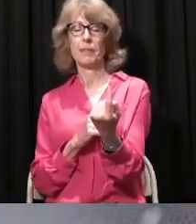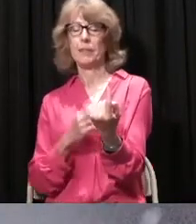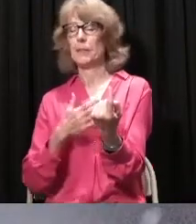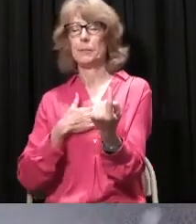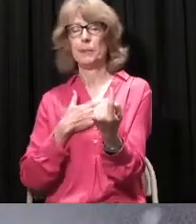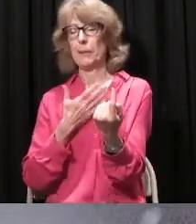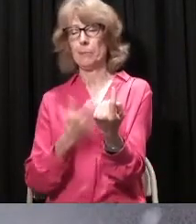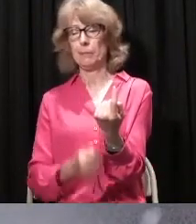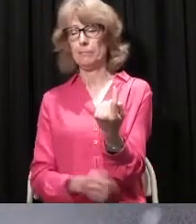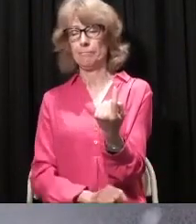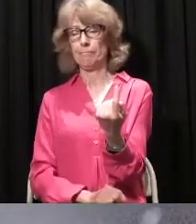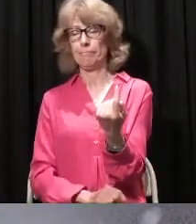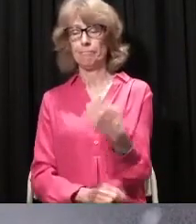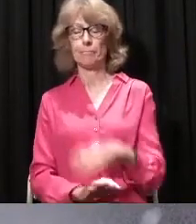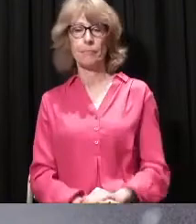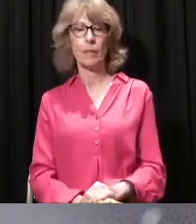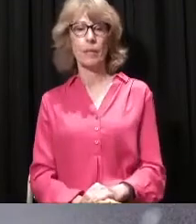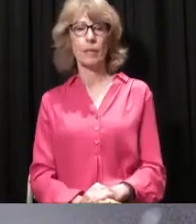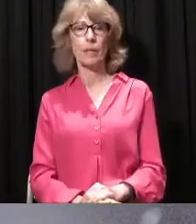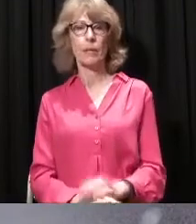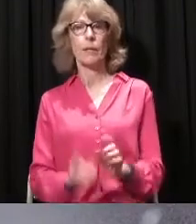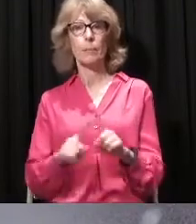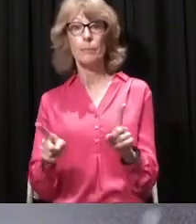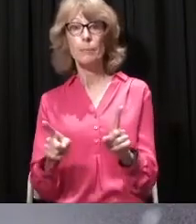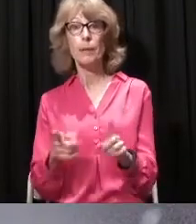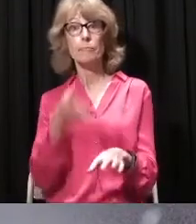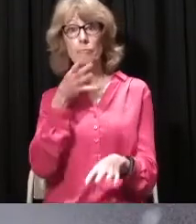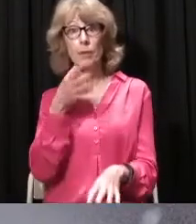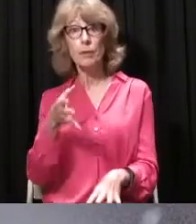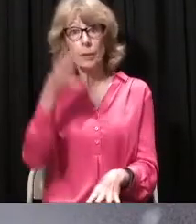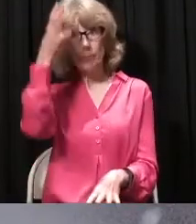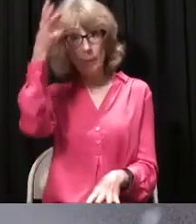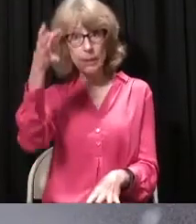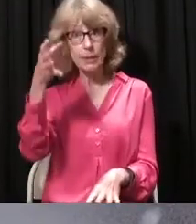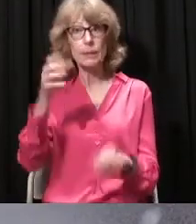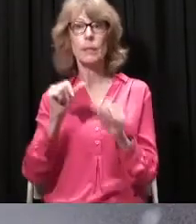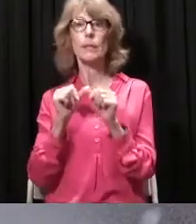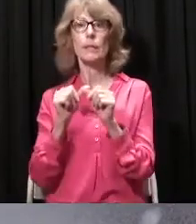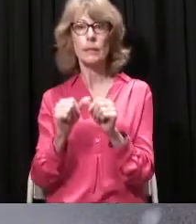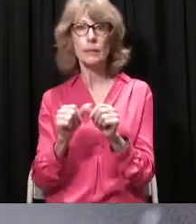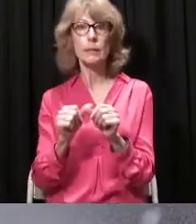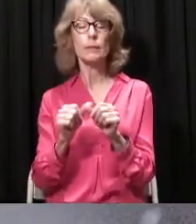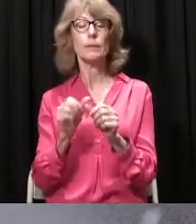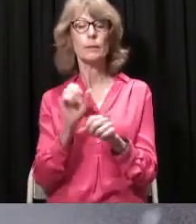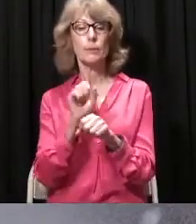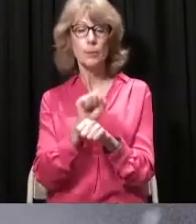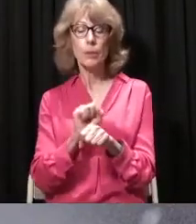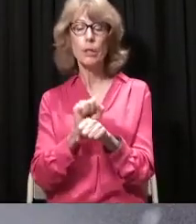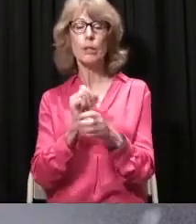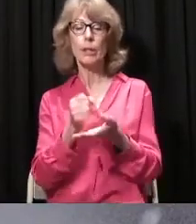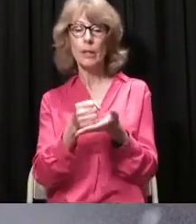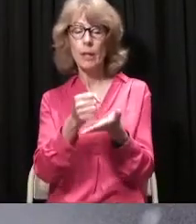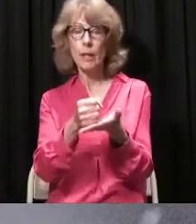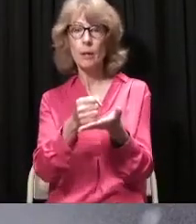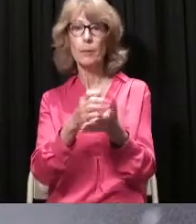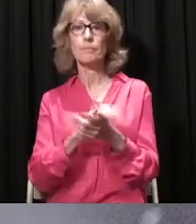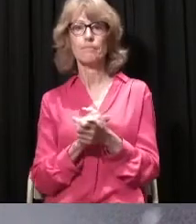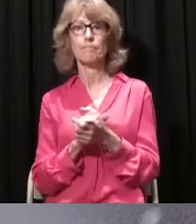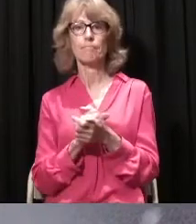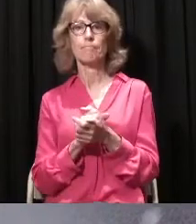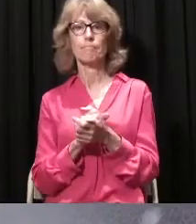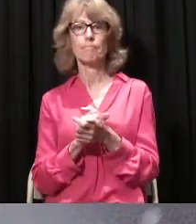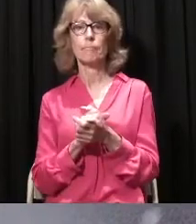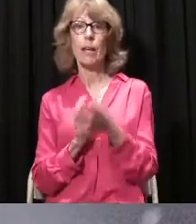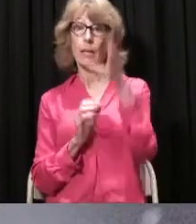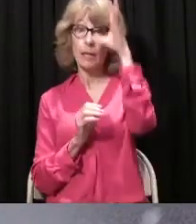be around. But my grandparents kept thinking, okay, we're just going to get through this year, and surely he'll know how much we did for him at the end. Well, at the end of the year, he